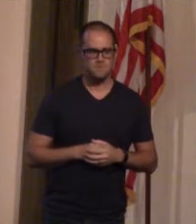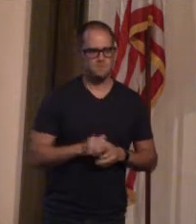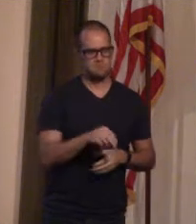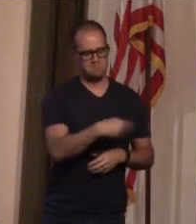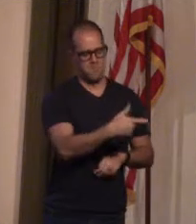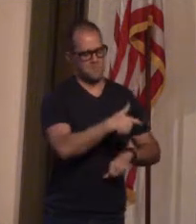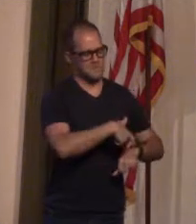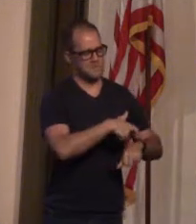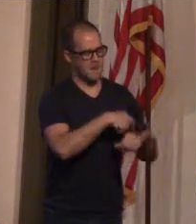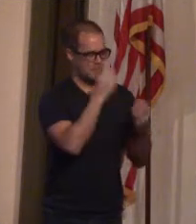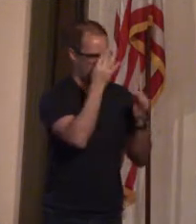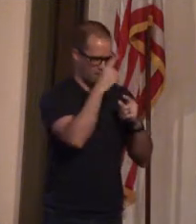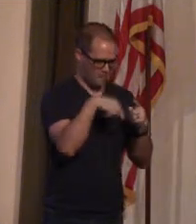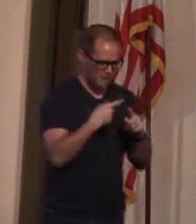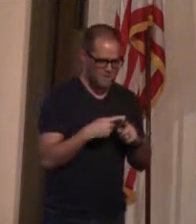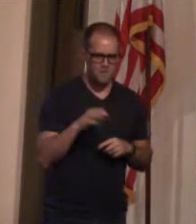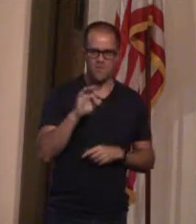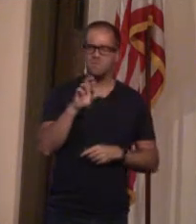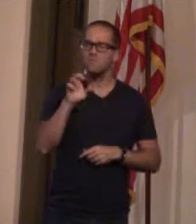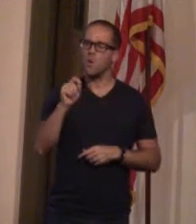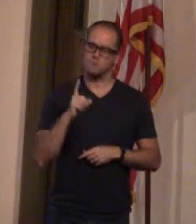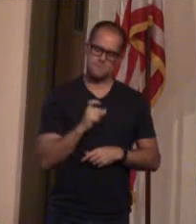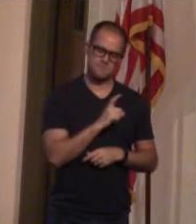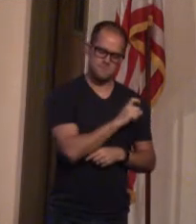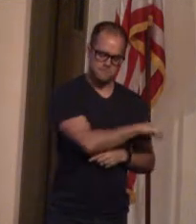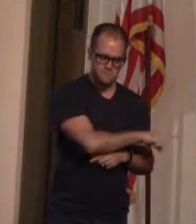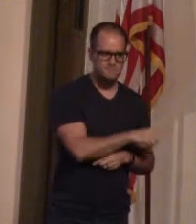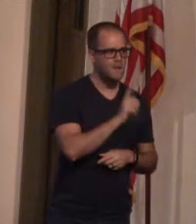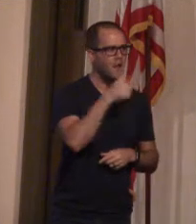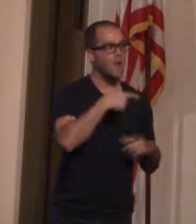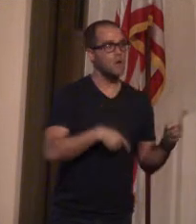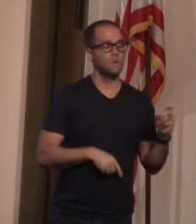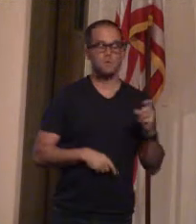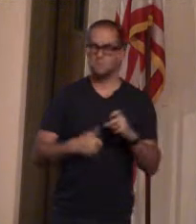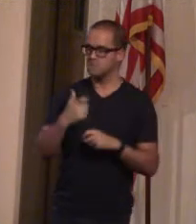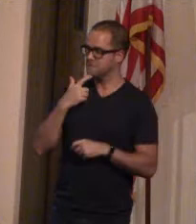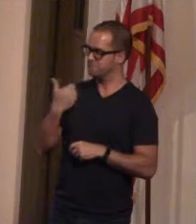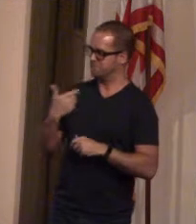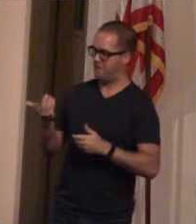And the third question is, what is God's first name?